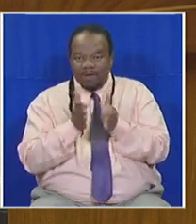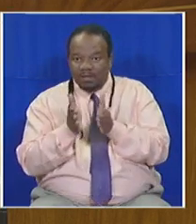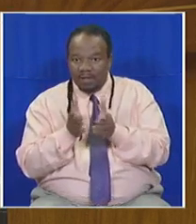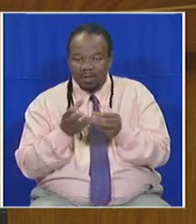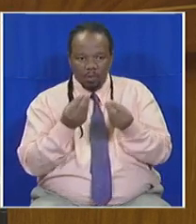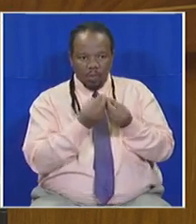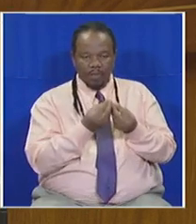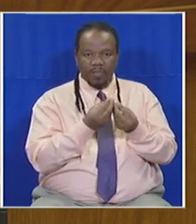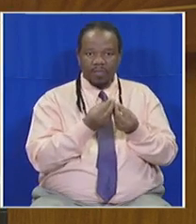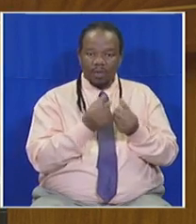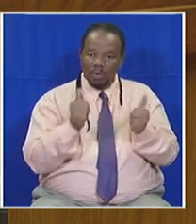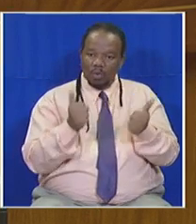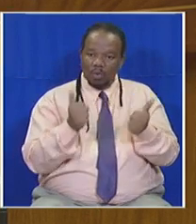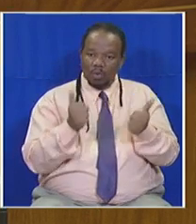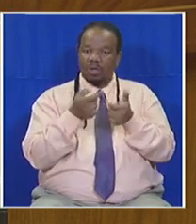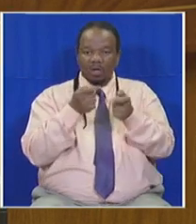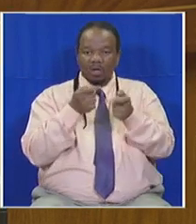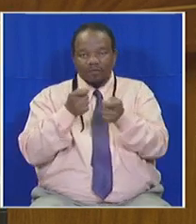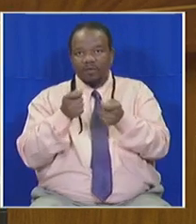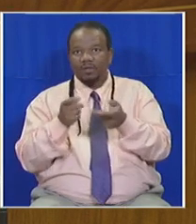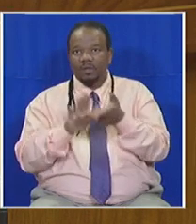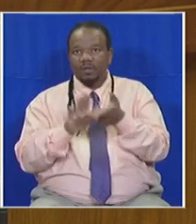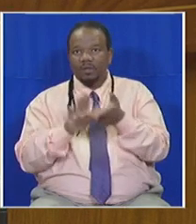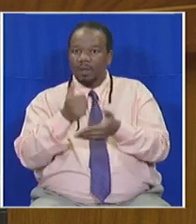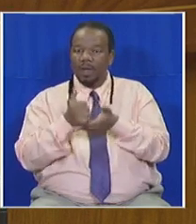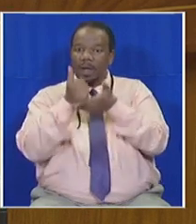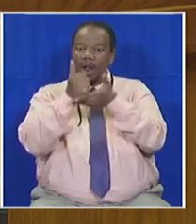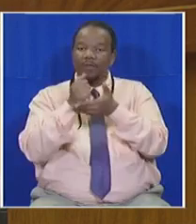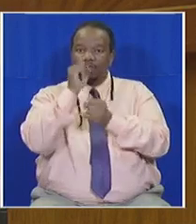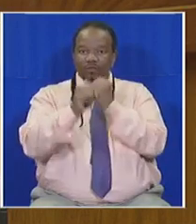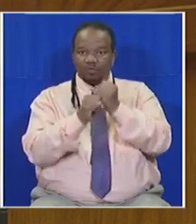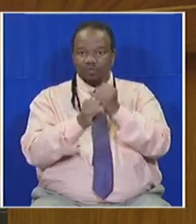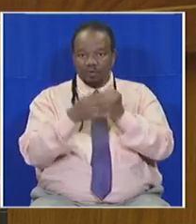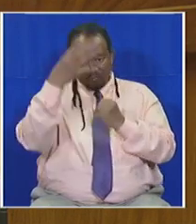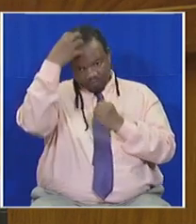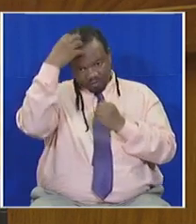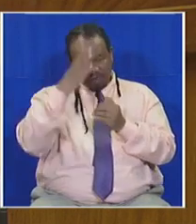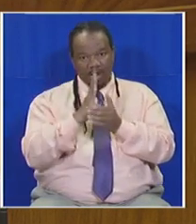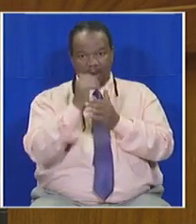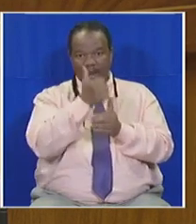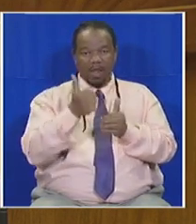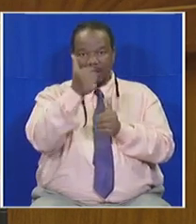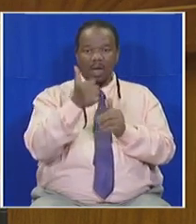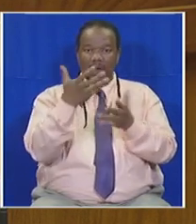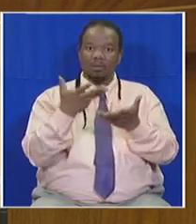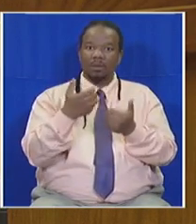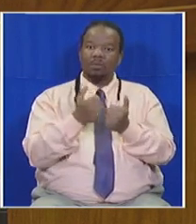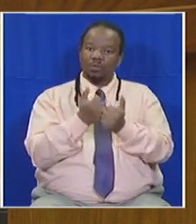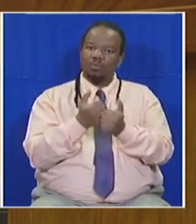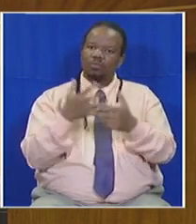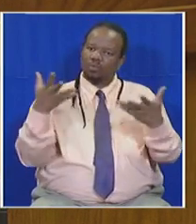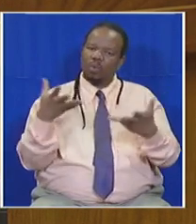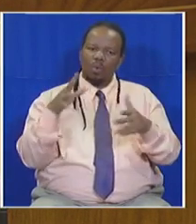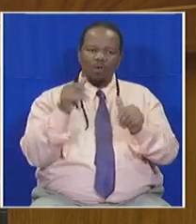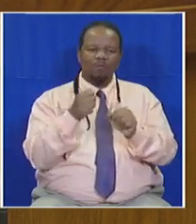governance, to continue to assist the institution of traditional leadership to transform itself into a strategic